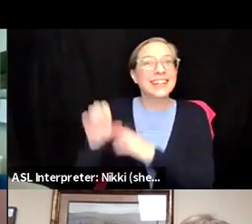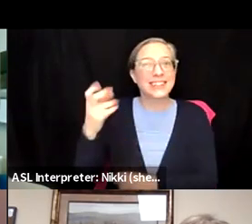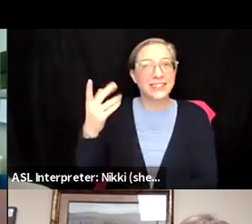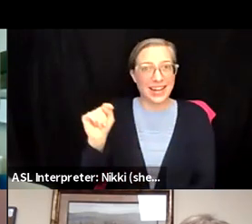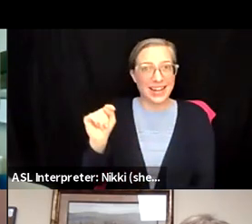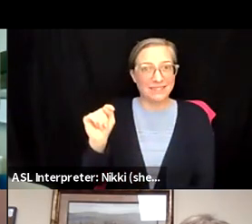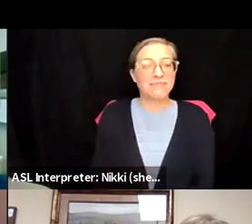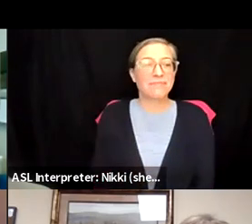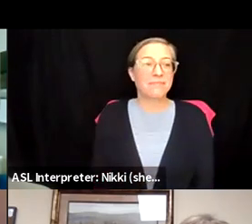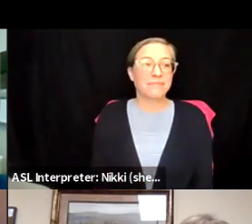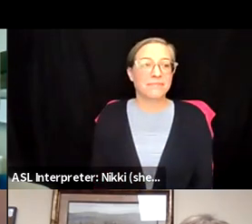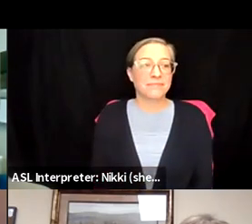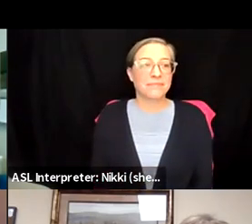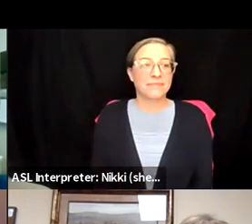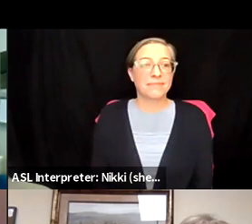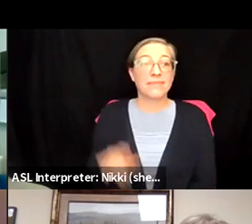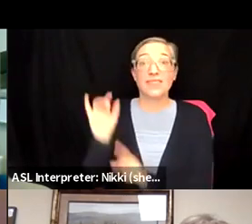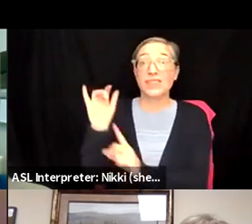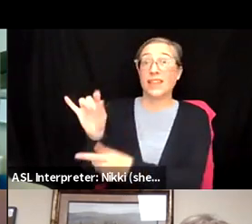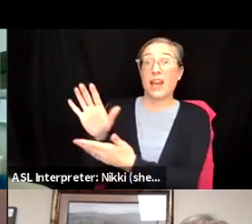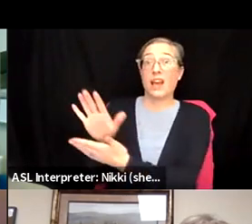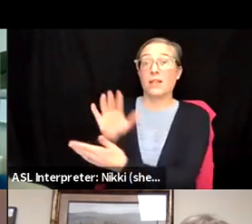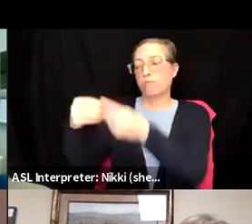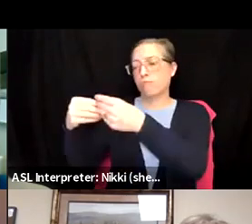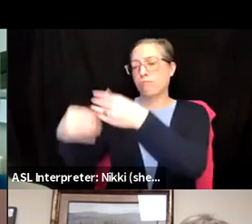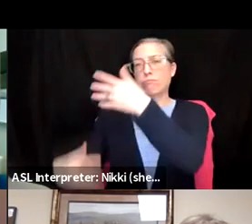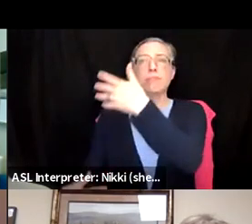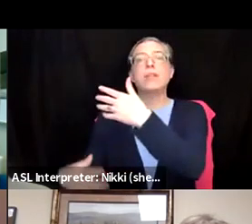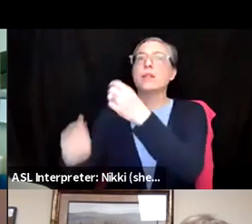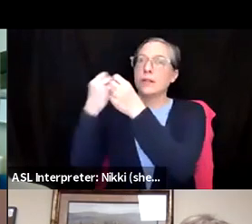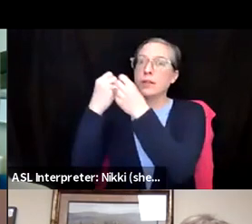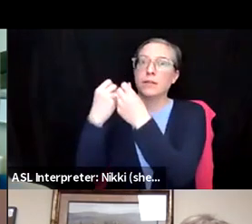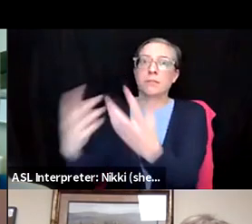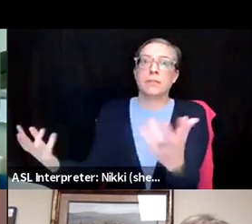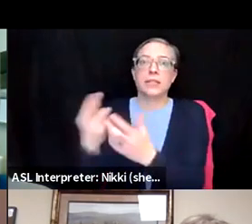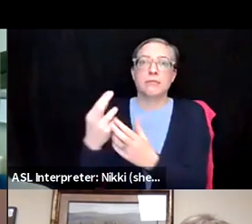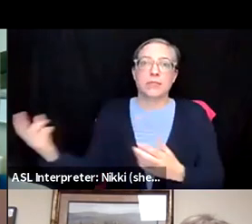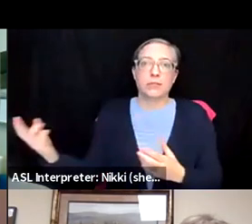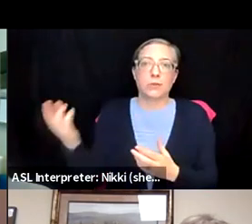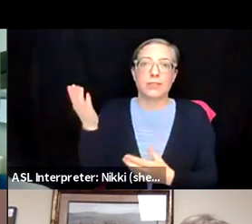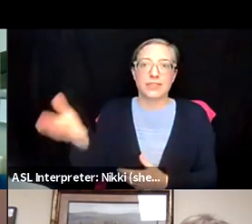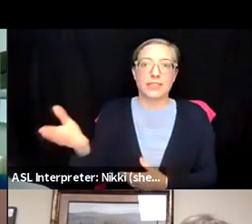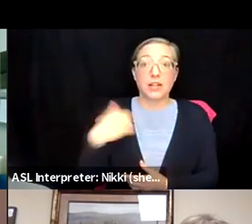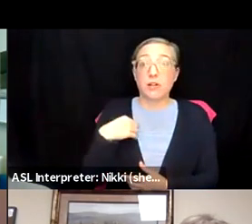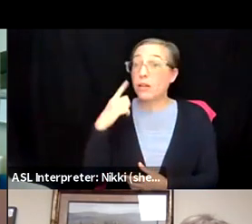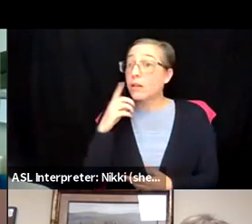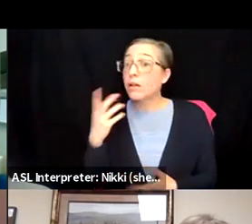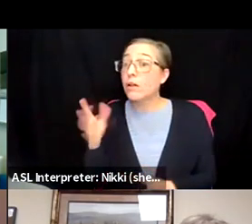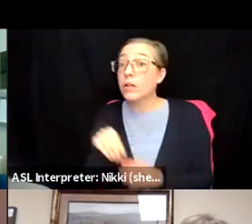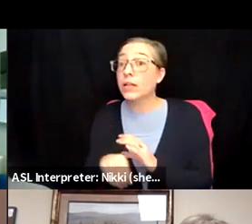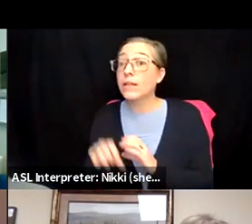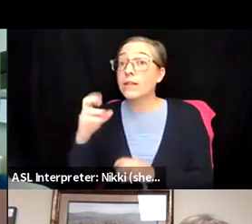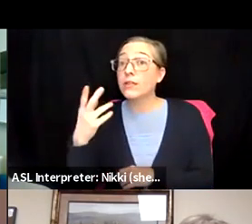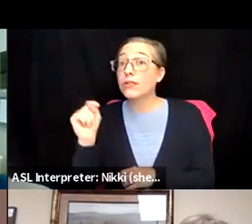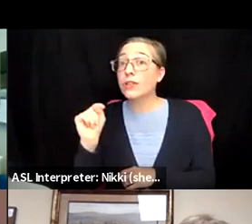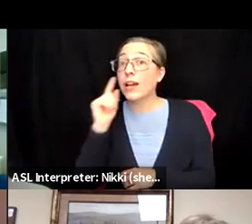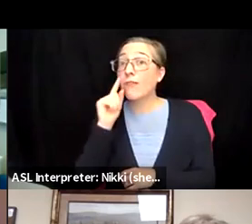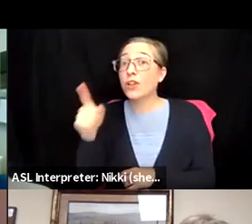And that's the place to look for a lot of that, and I think that's already in there for you.